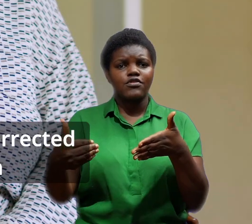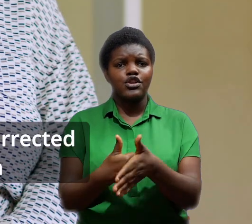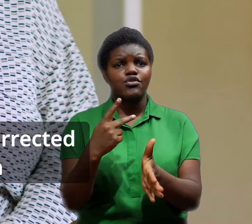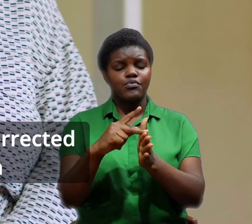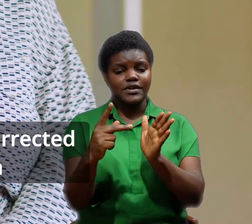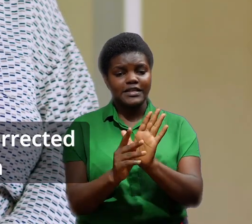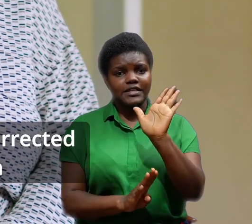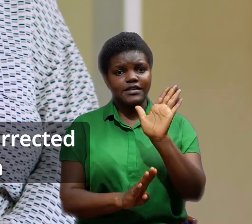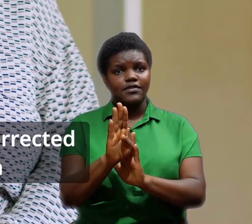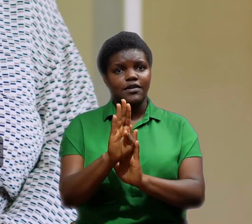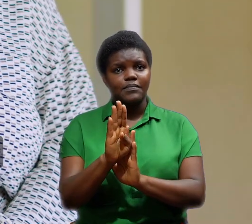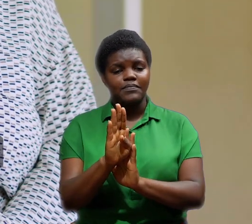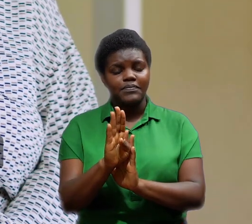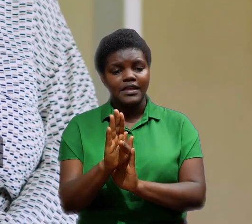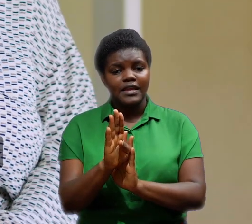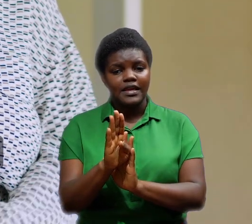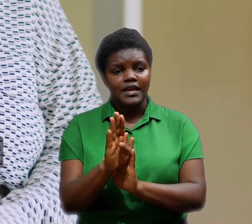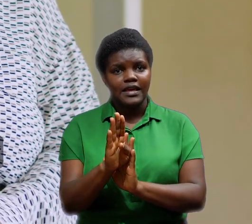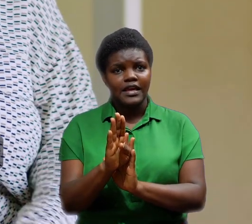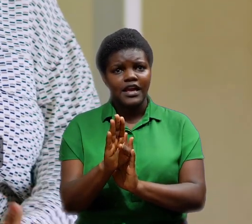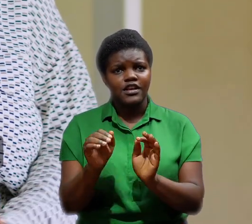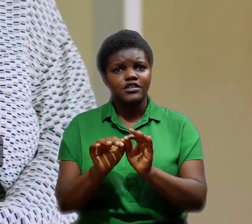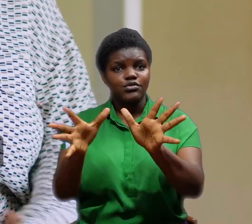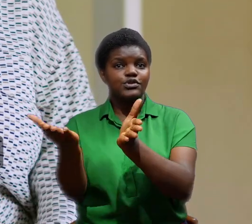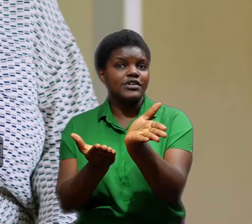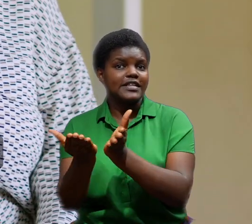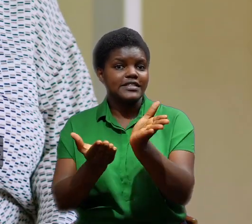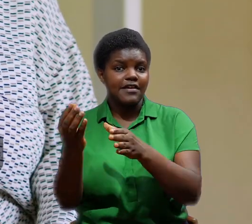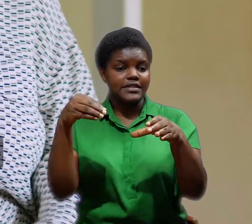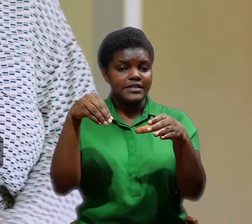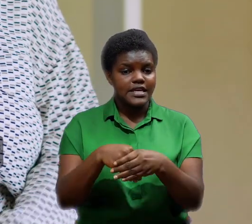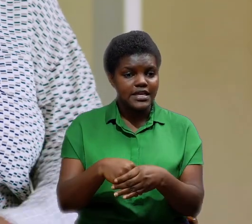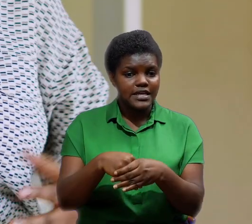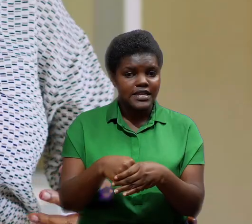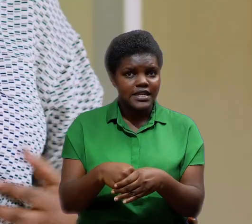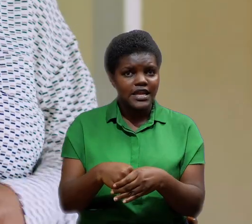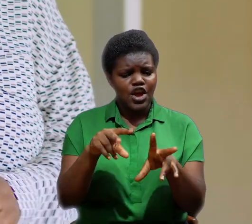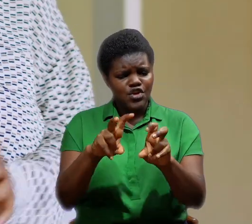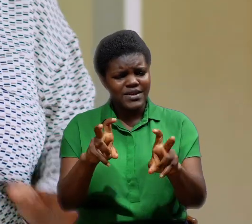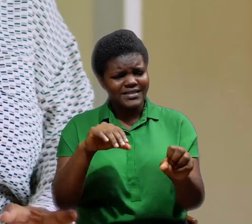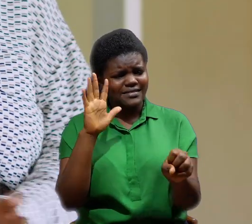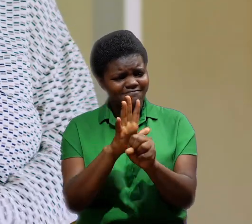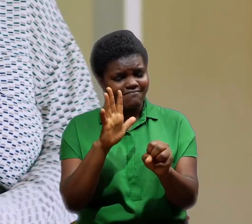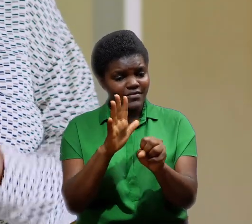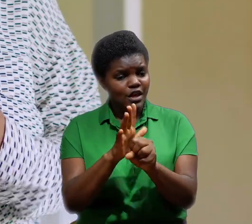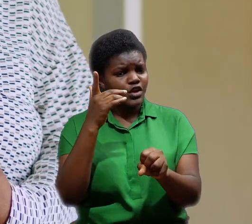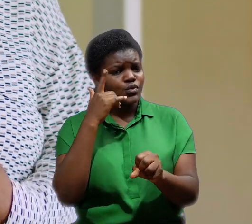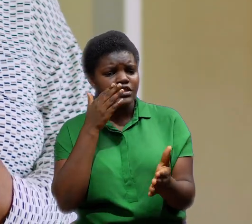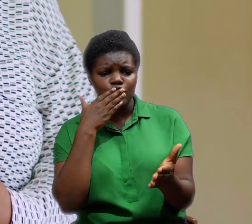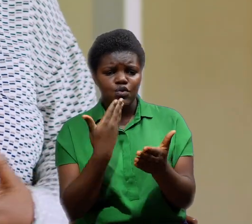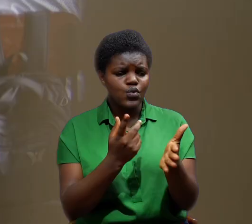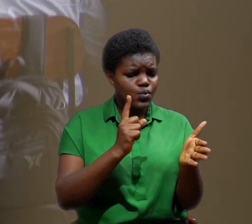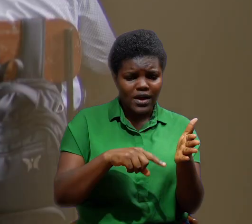project, developed a state-of-the-art distribution service, in that we did a lot of research to find what's the